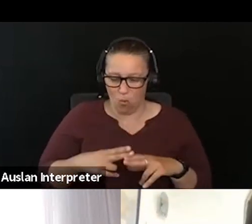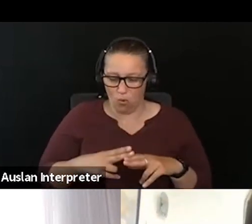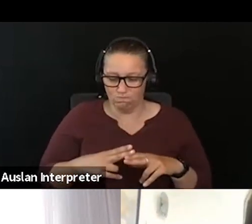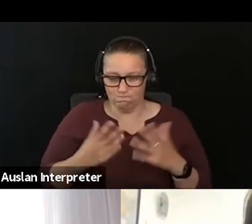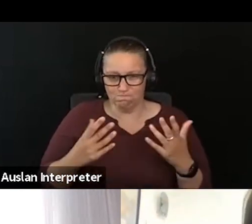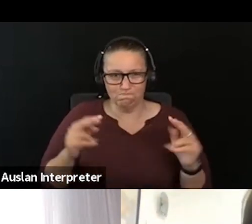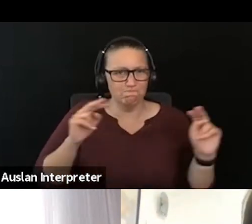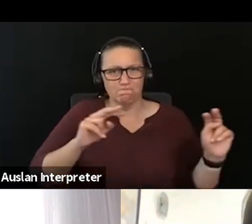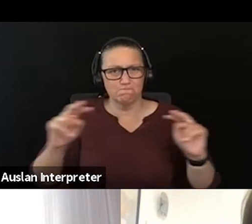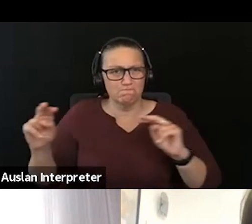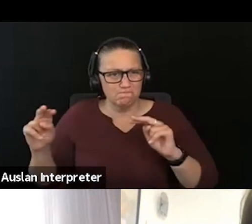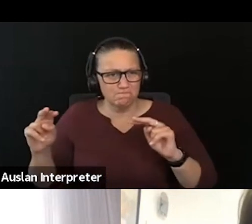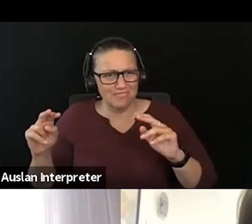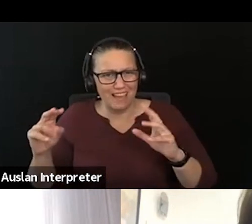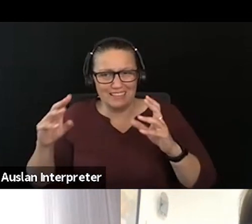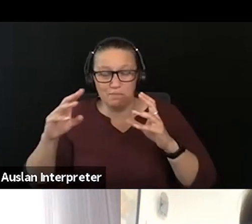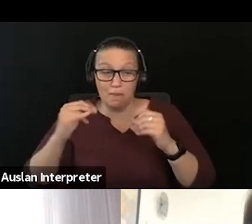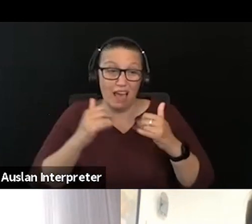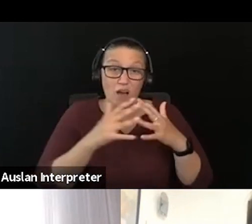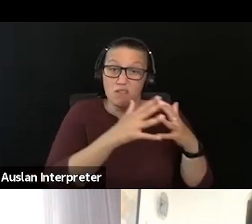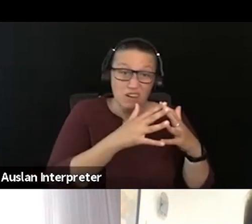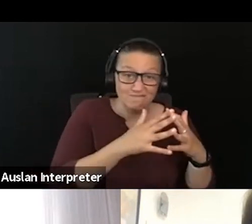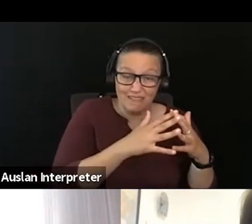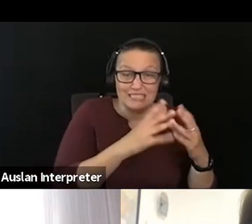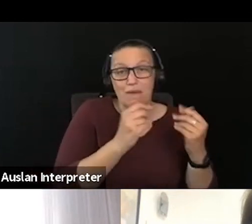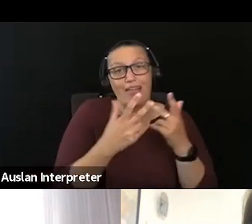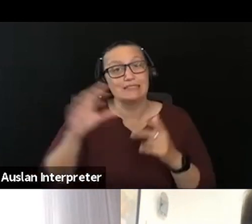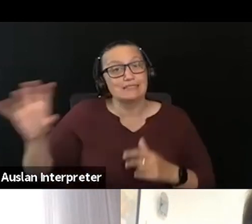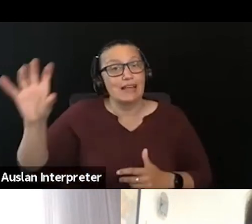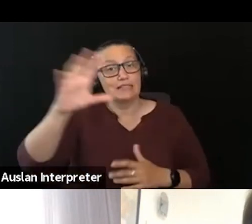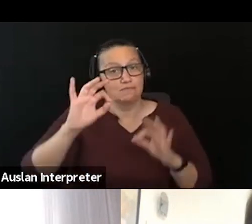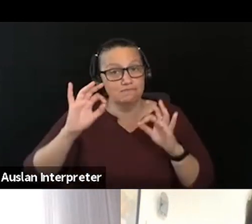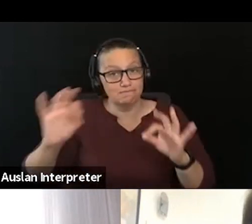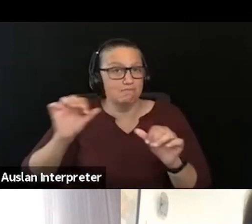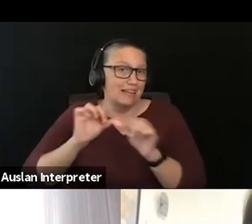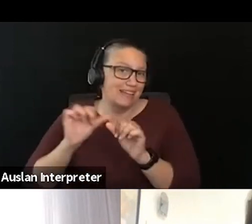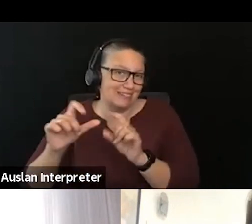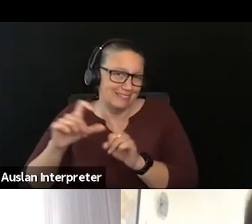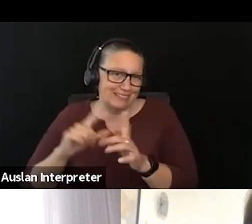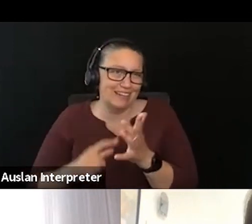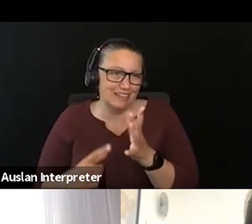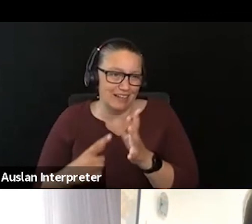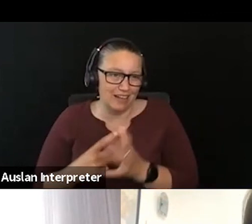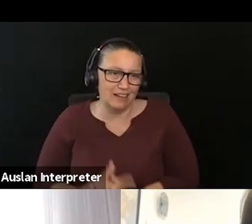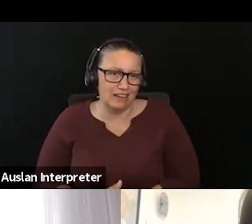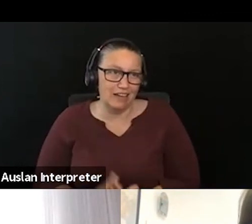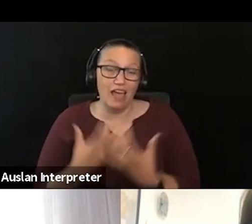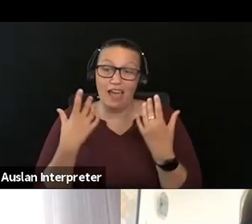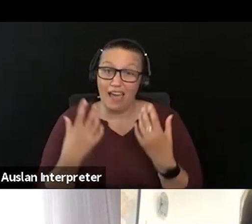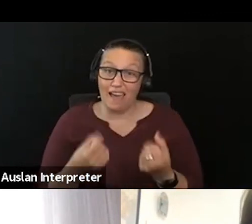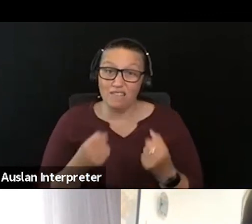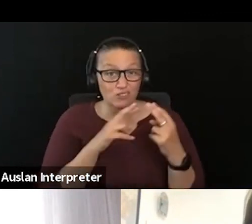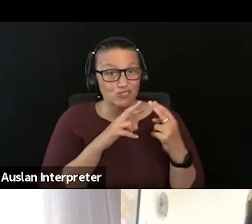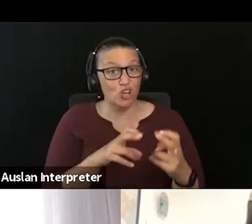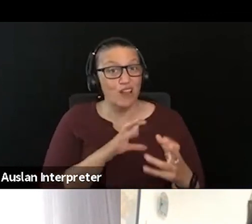least in specific states that have better data. The issue at the moment is that there is no such linkage of data in